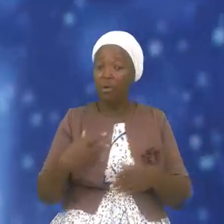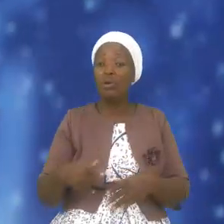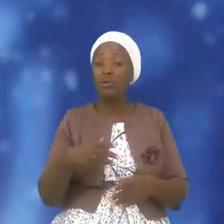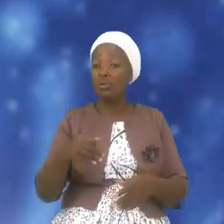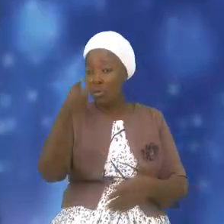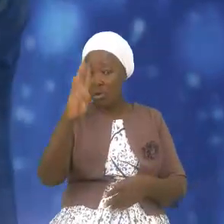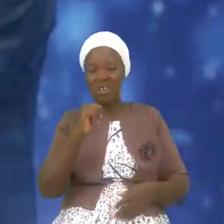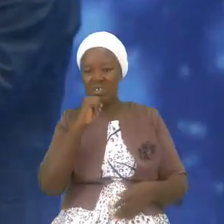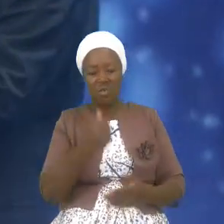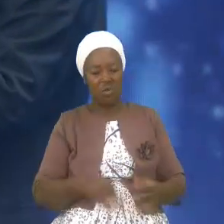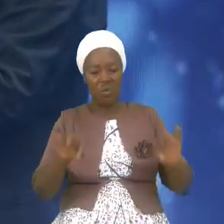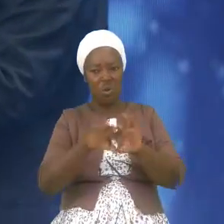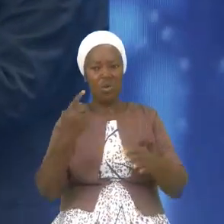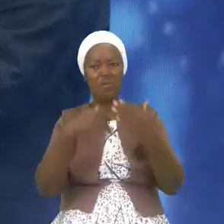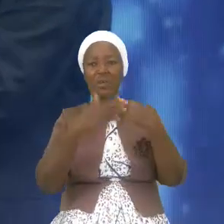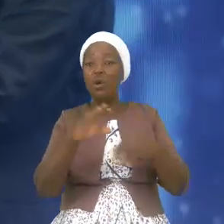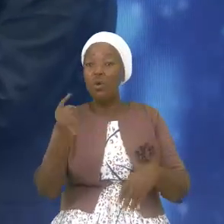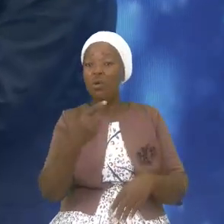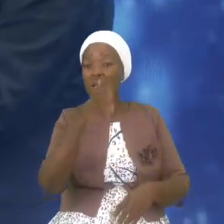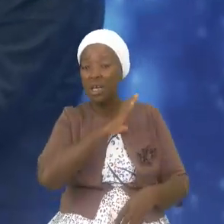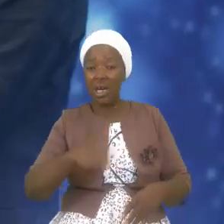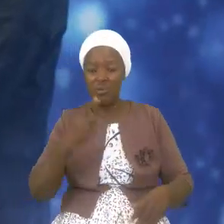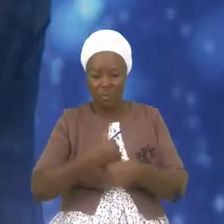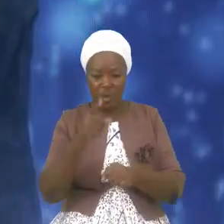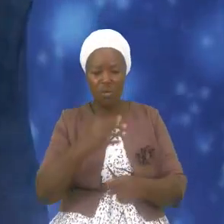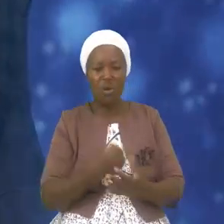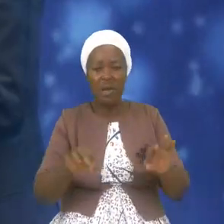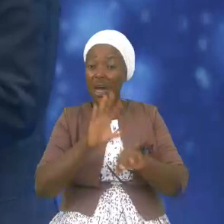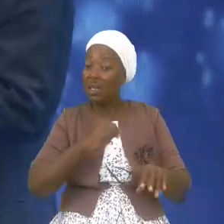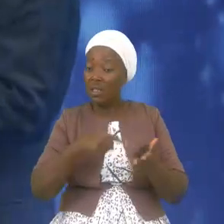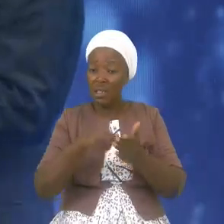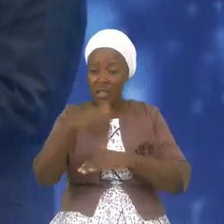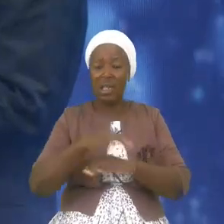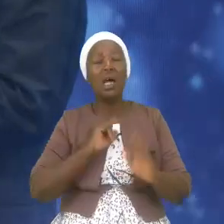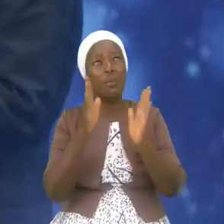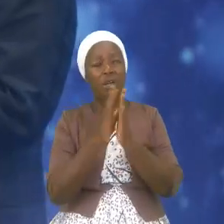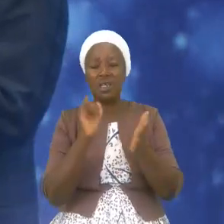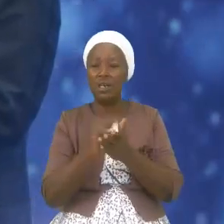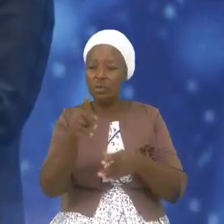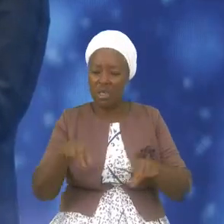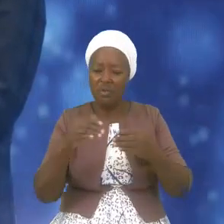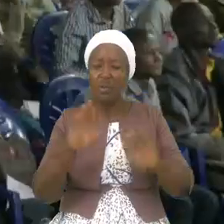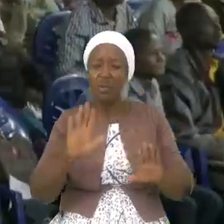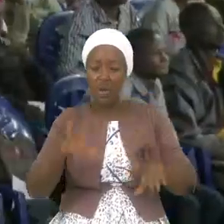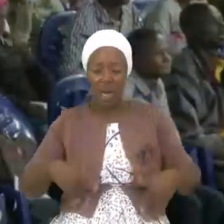pray you give your life to the Lord and you become worthy in Jesus' name.